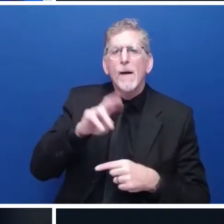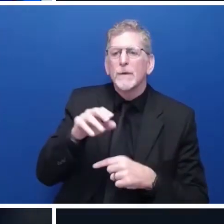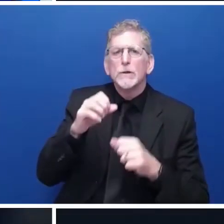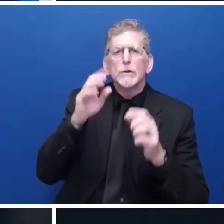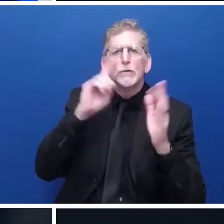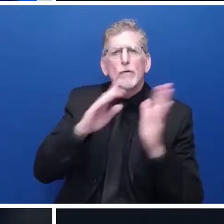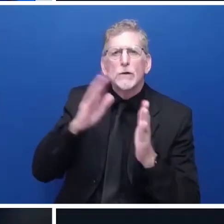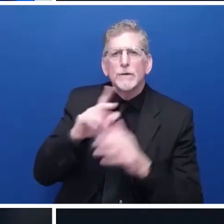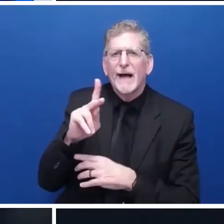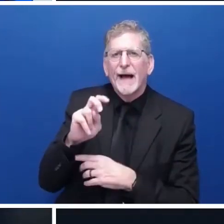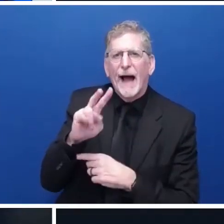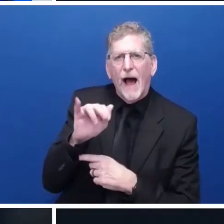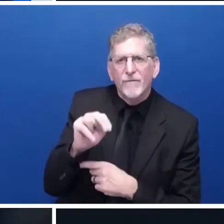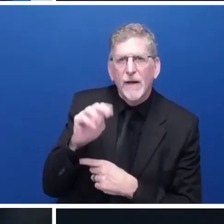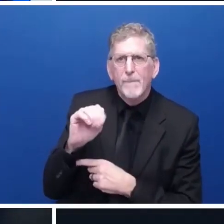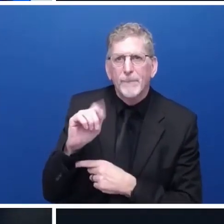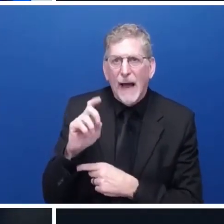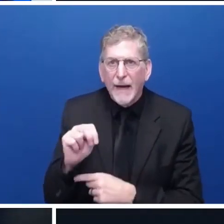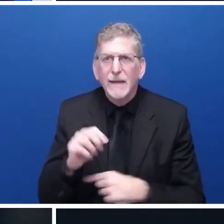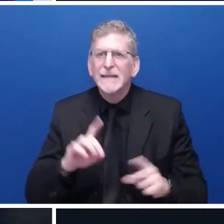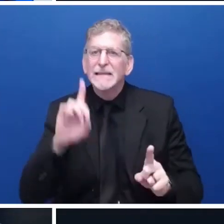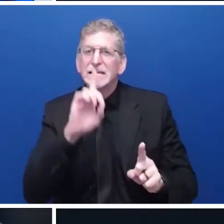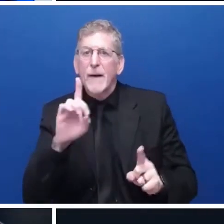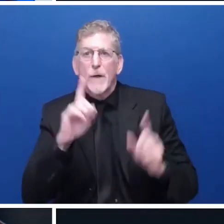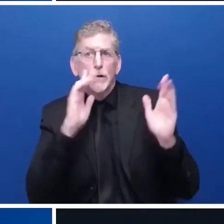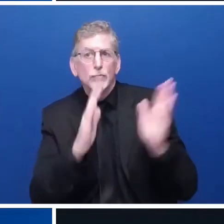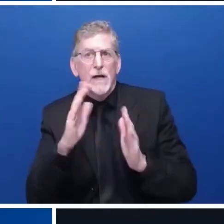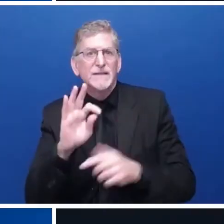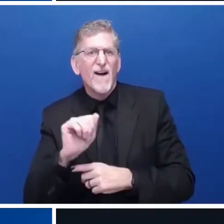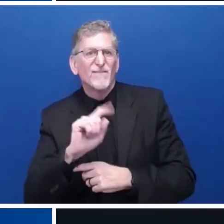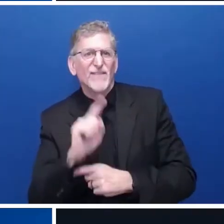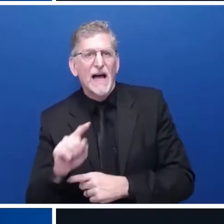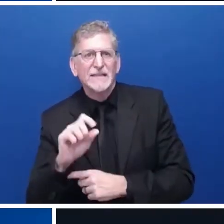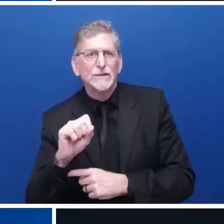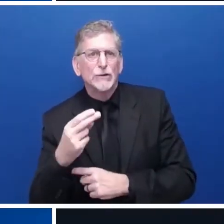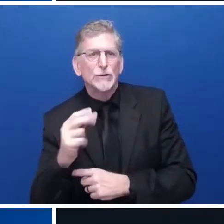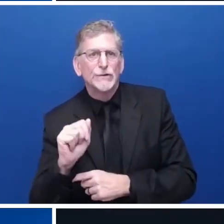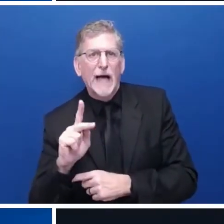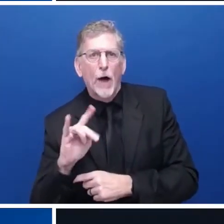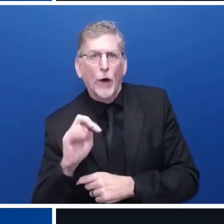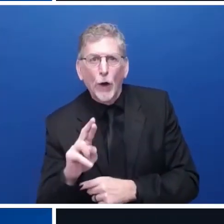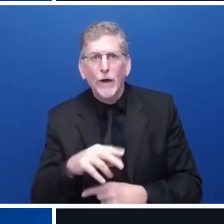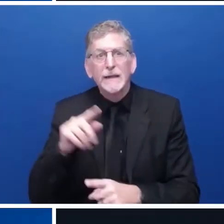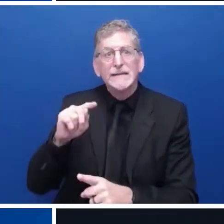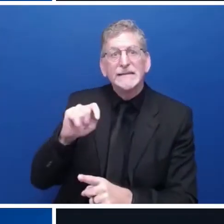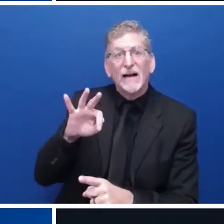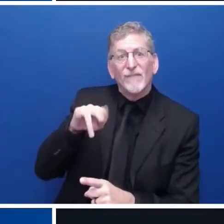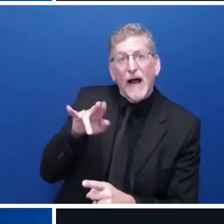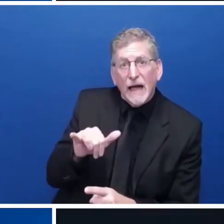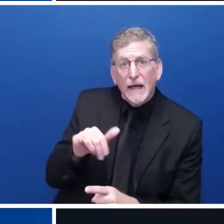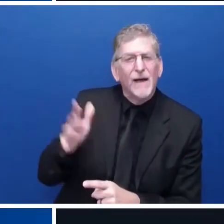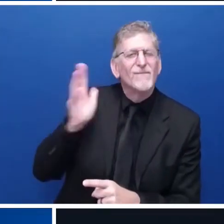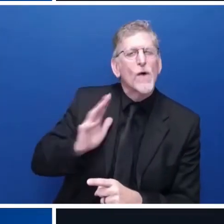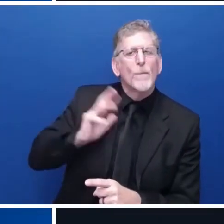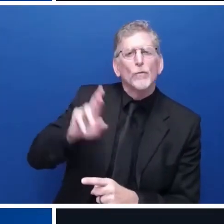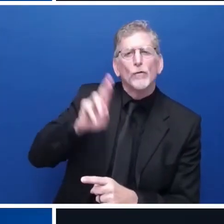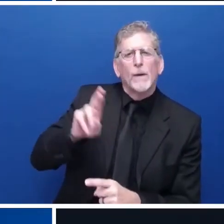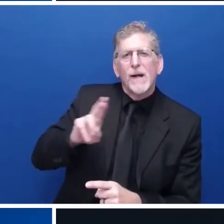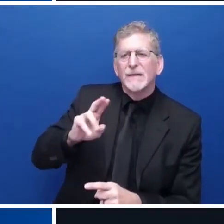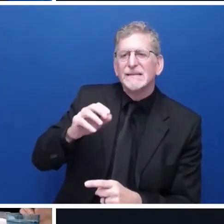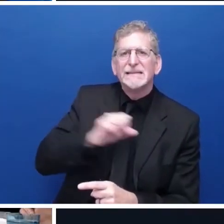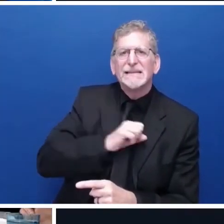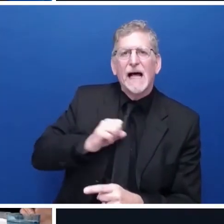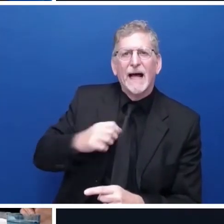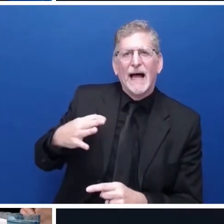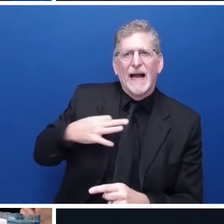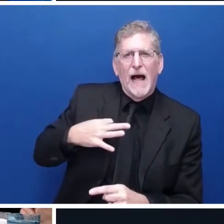objectively weakened. He's got the Supreme Court setback on tariffs. He's got his slumping approval numbers. You've got warning signs for Republicans in the midterms. How does